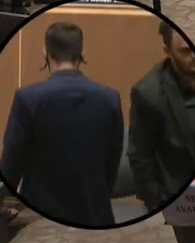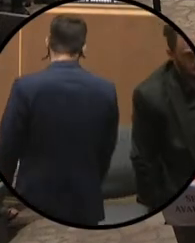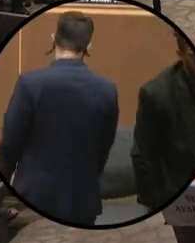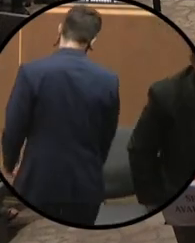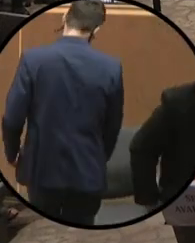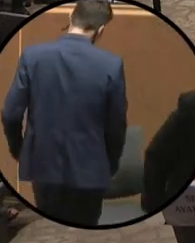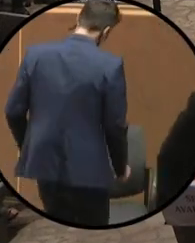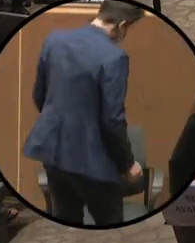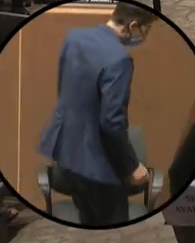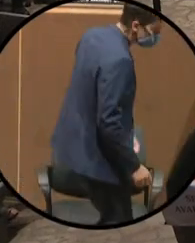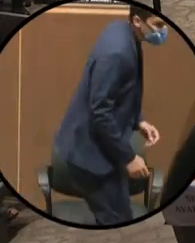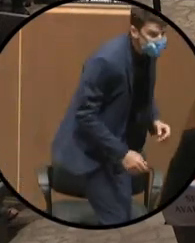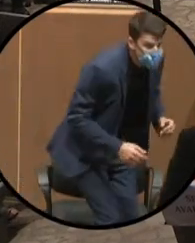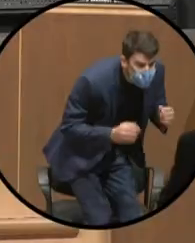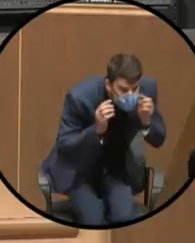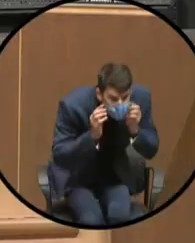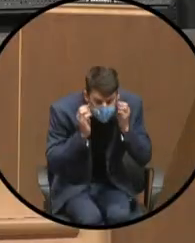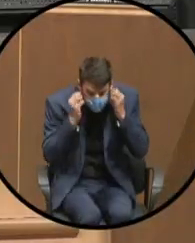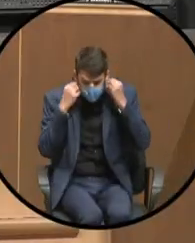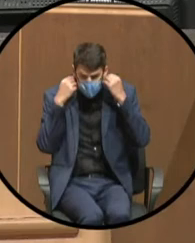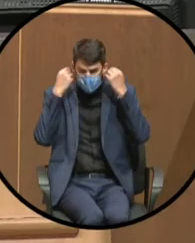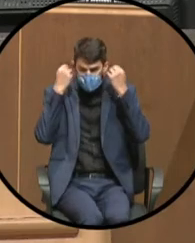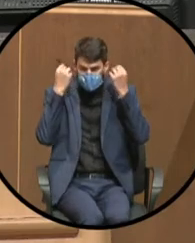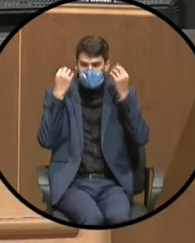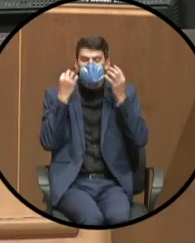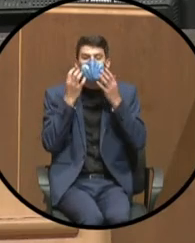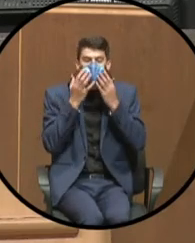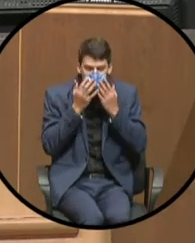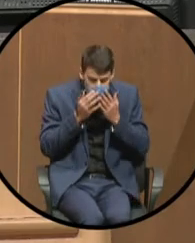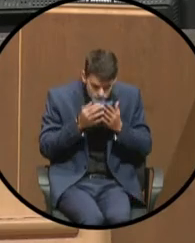Oh, I just realized, shoot, I'm sorry.